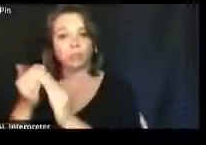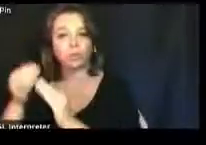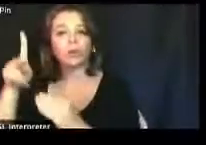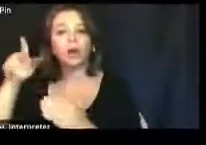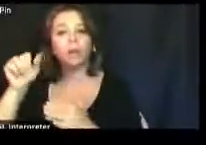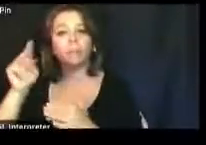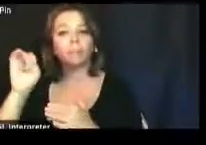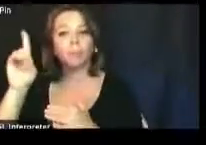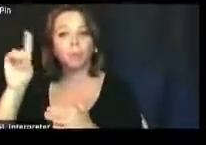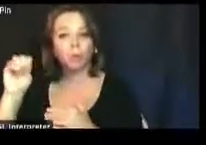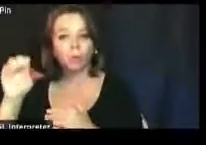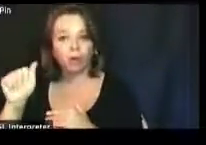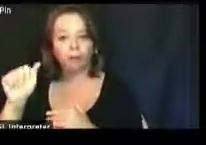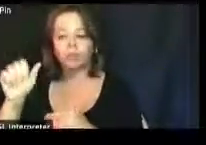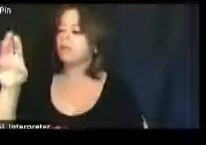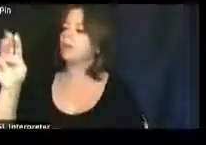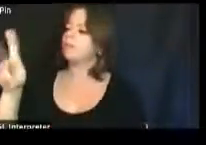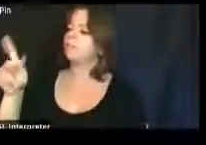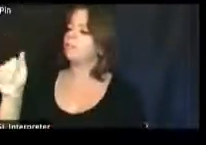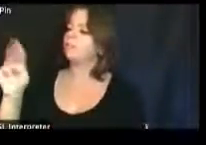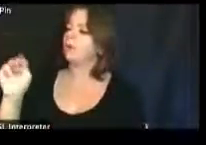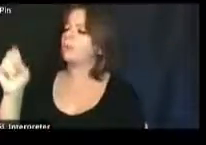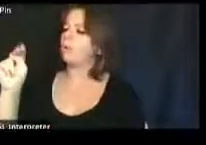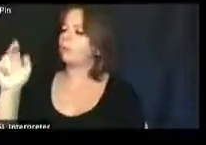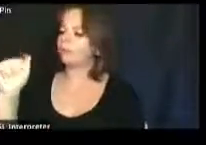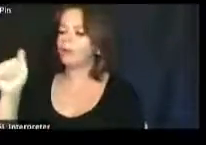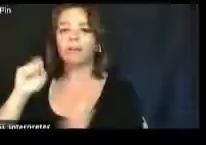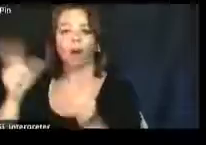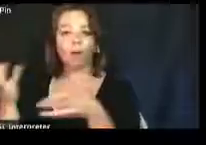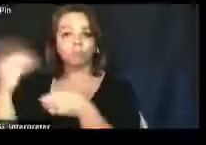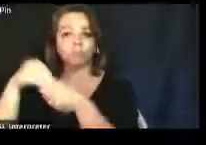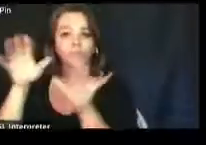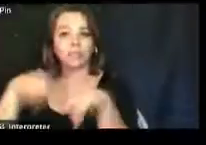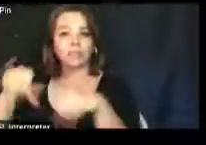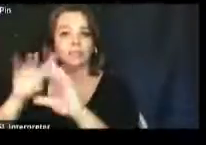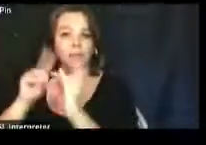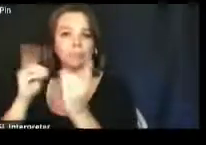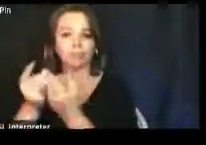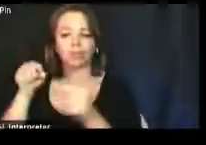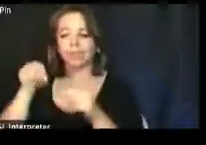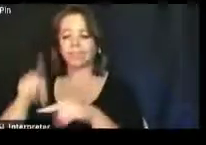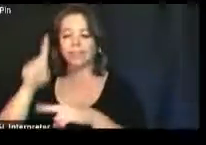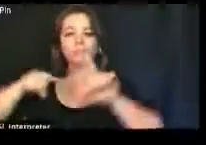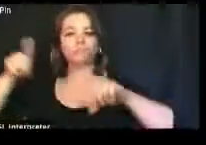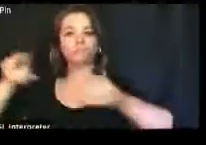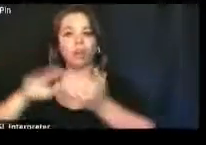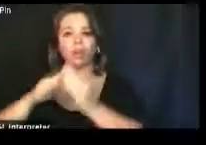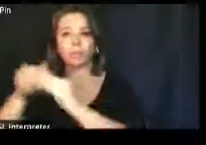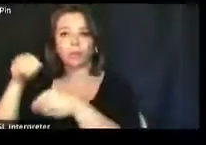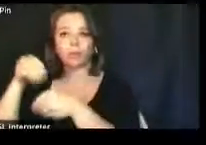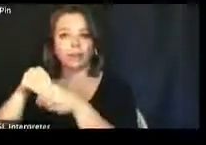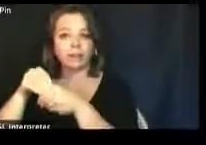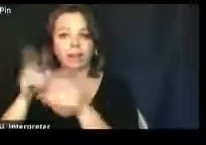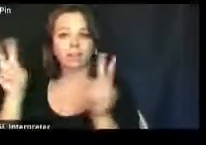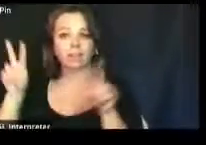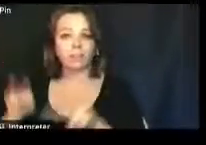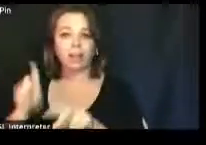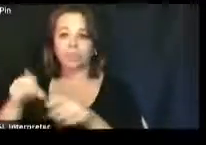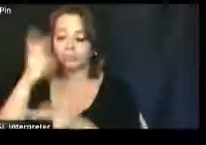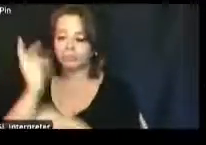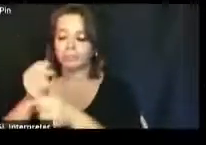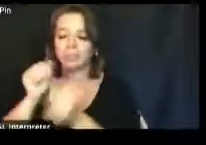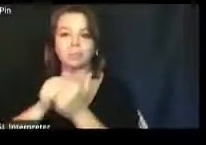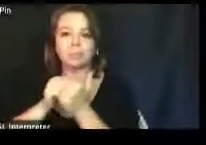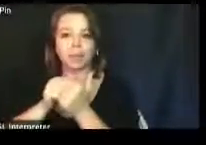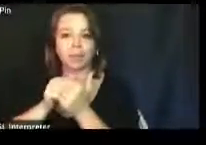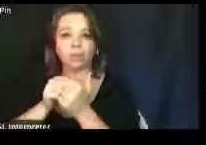legislative districts. This ethnically diverse area of San Gabriel Valley should remain together. These communities would create a coalition